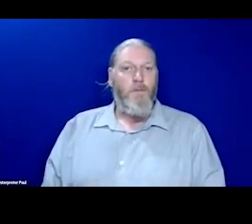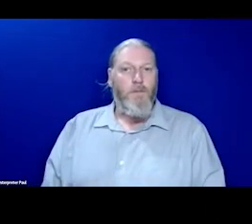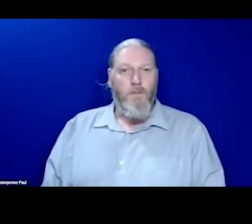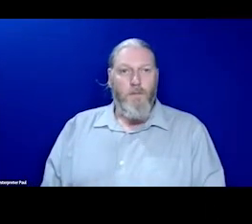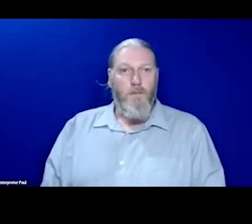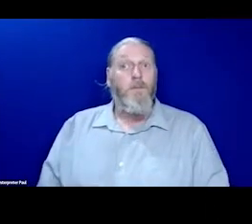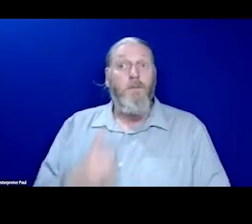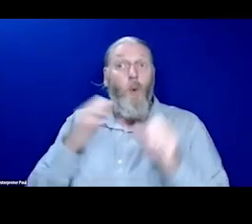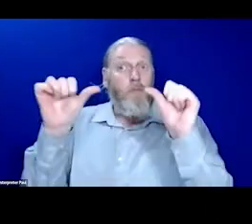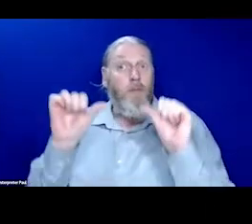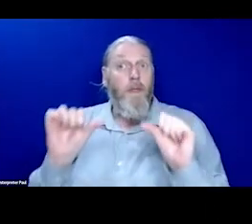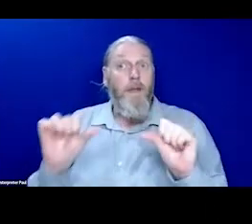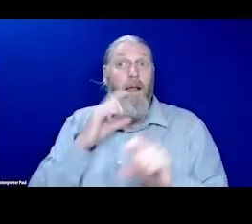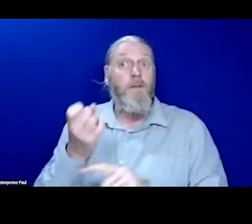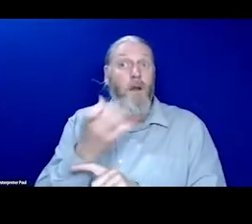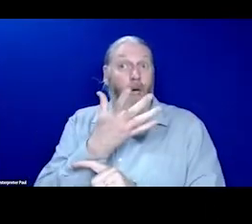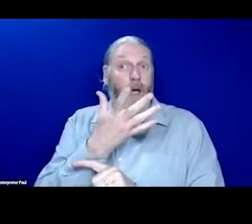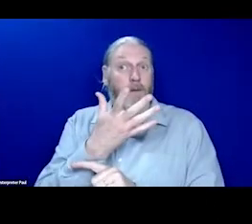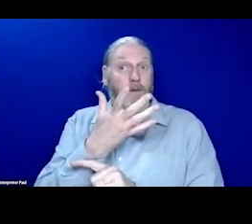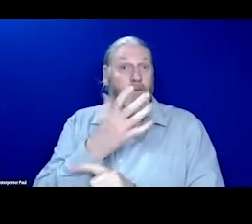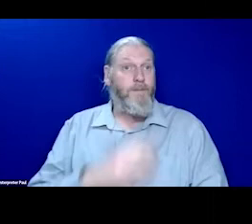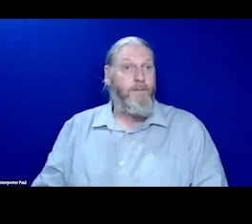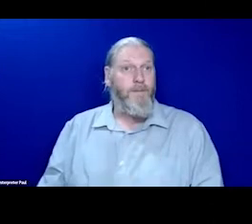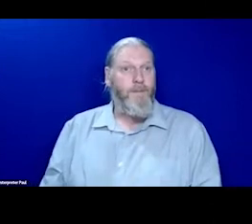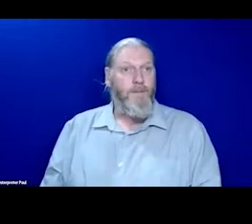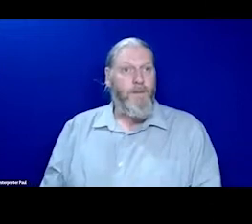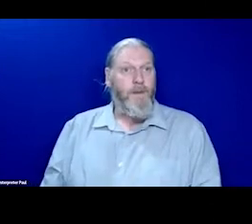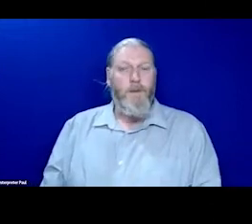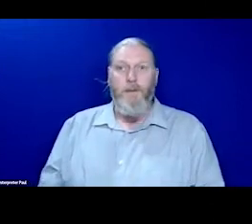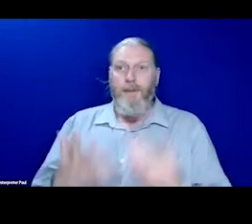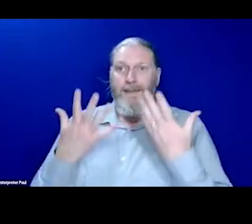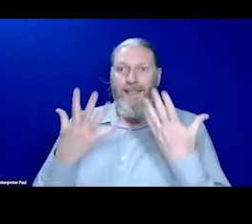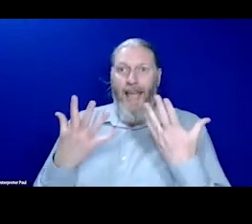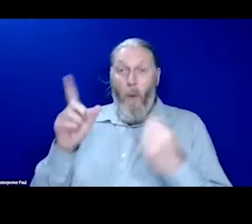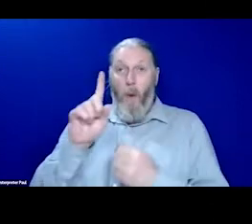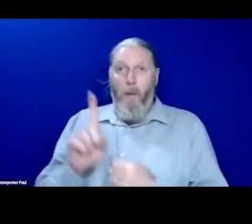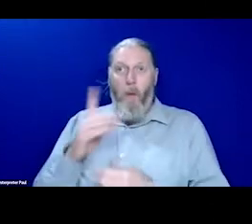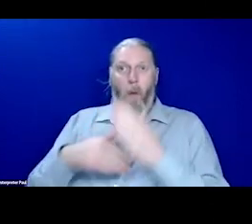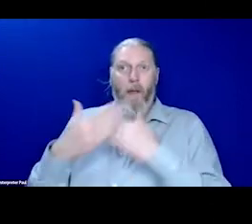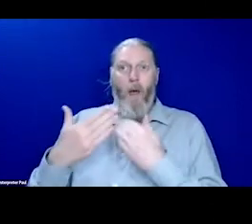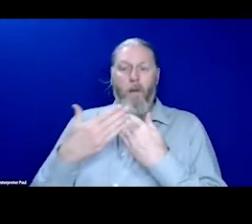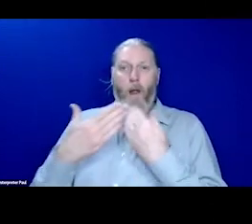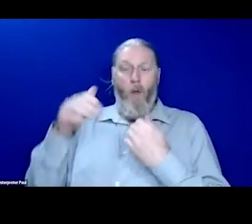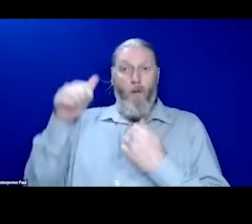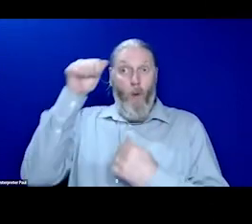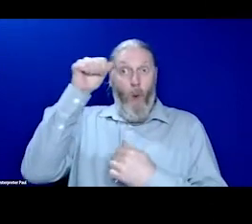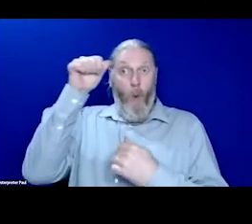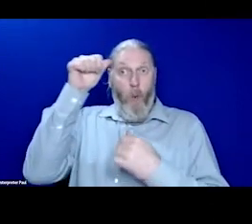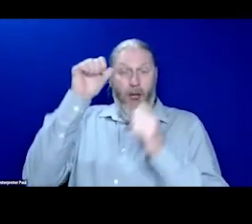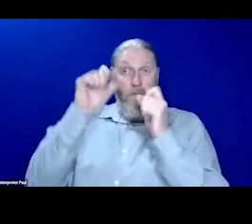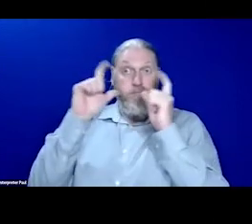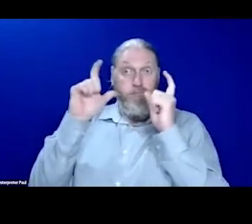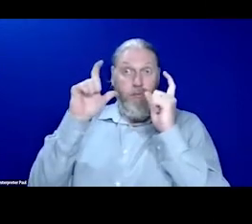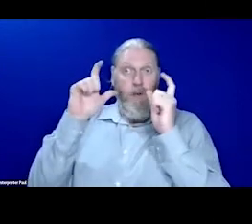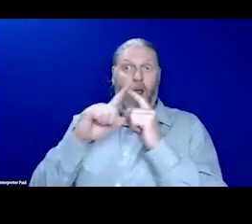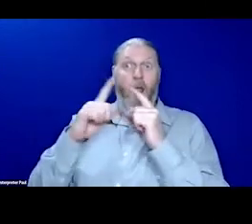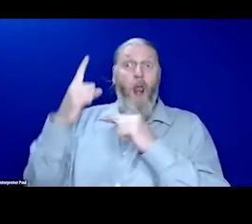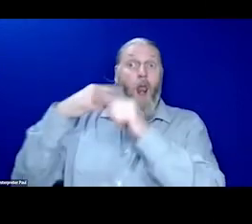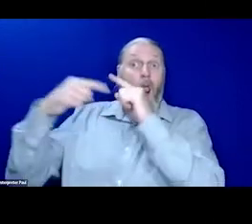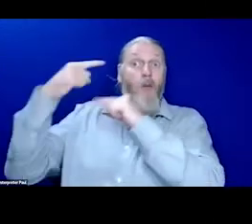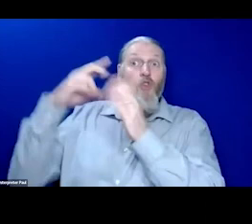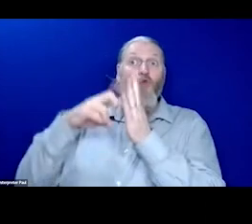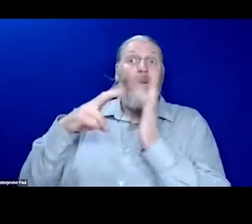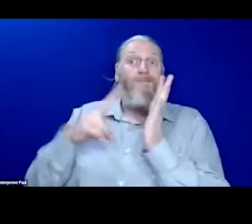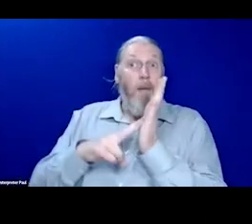Next slide. People are waking up to this issue, and in November last year, climate change was the biggest issue for the